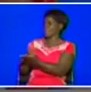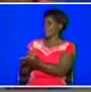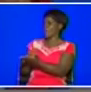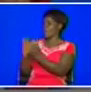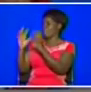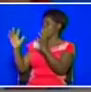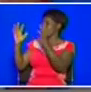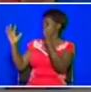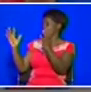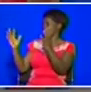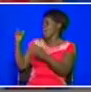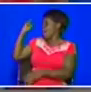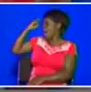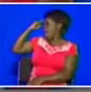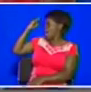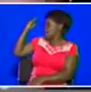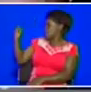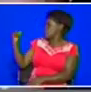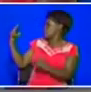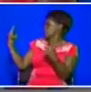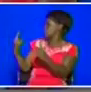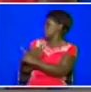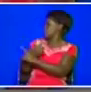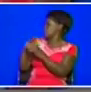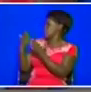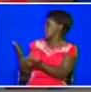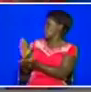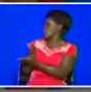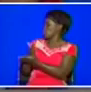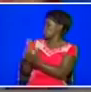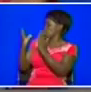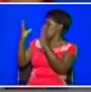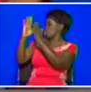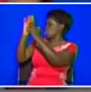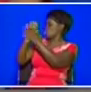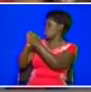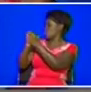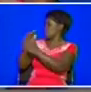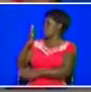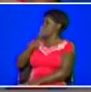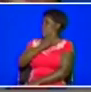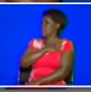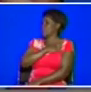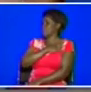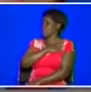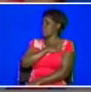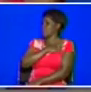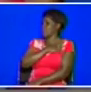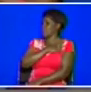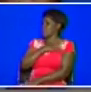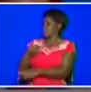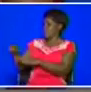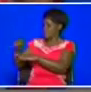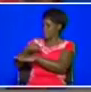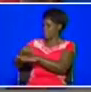big ones out there. But what is ideologically different between your manifesto and Jubilee's? Because it's talking about